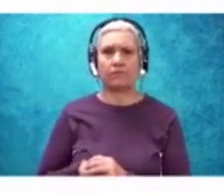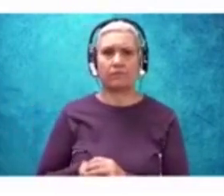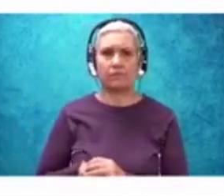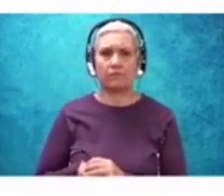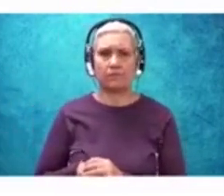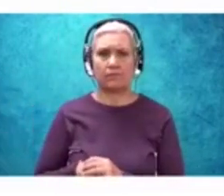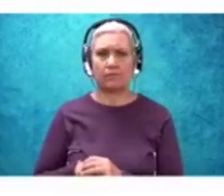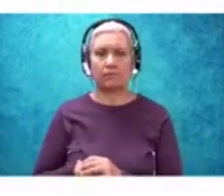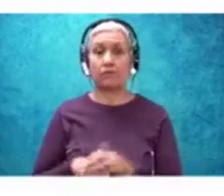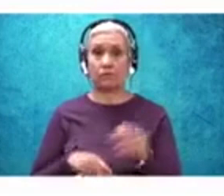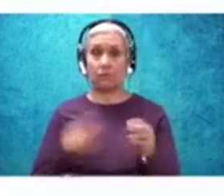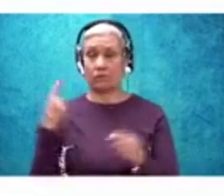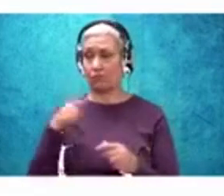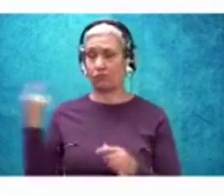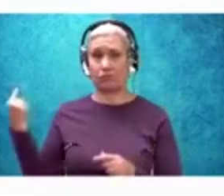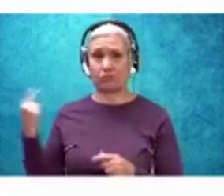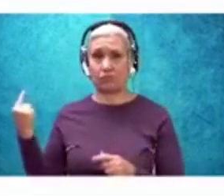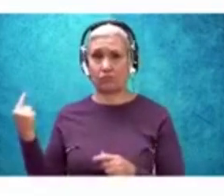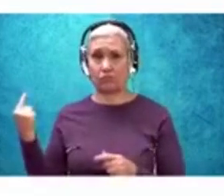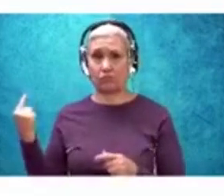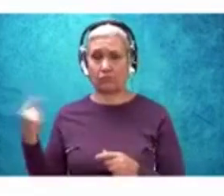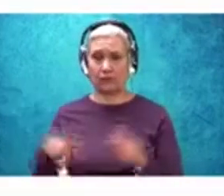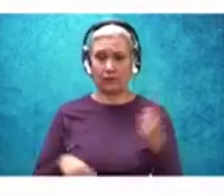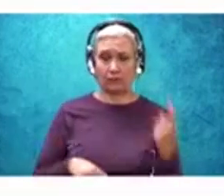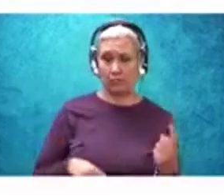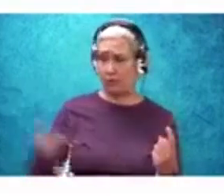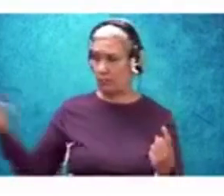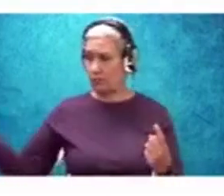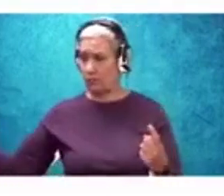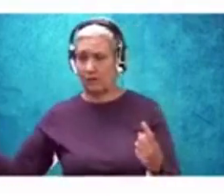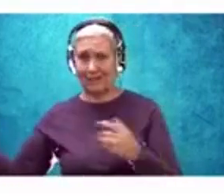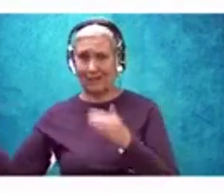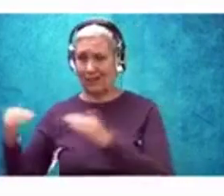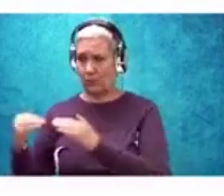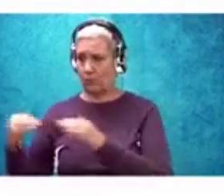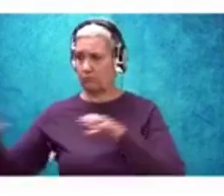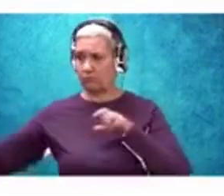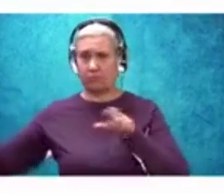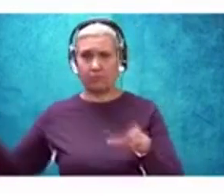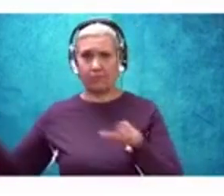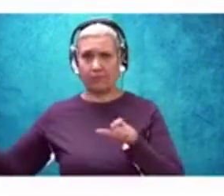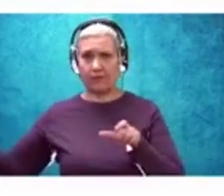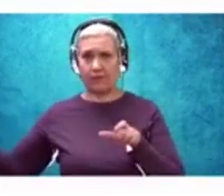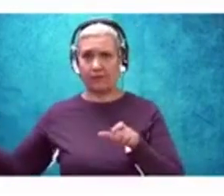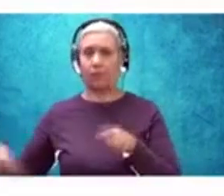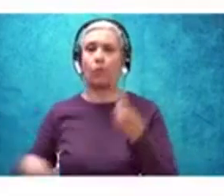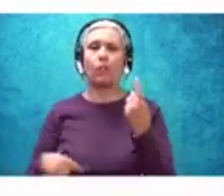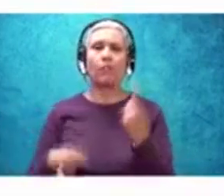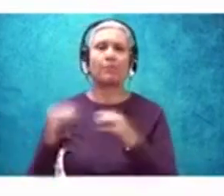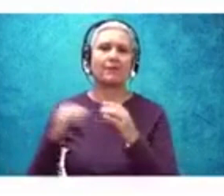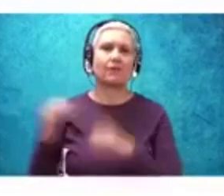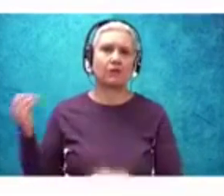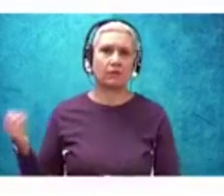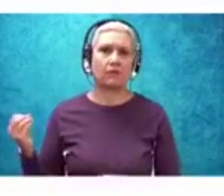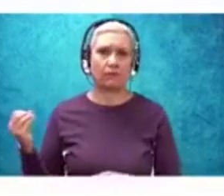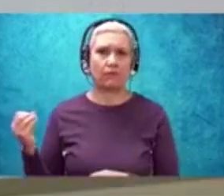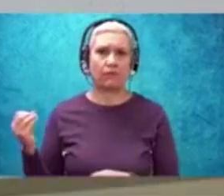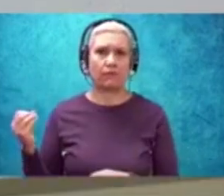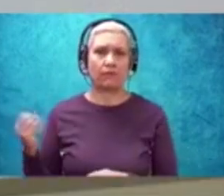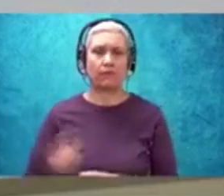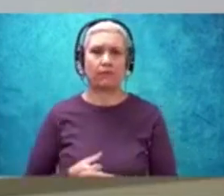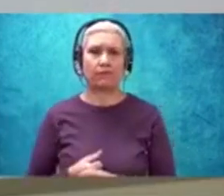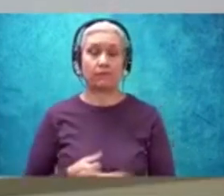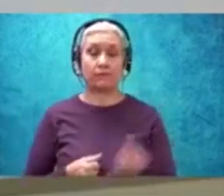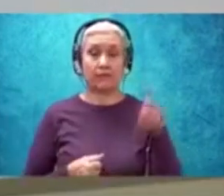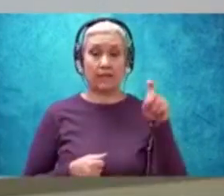two together, again, that product of one quantity times the second quantity must be equal to 0. Here we've got a scenario